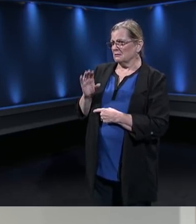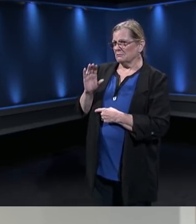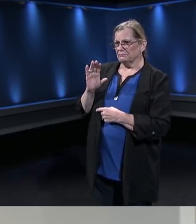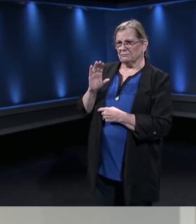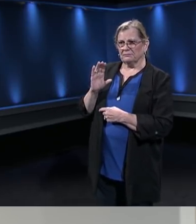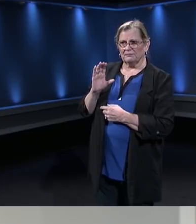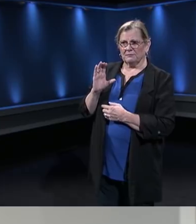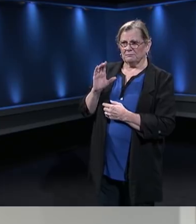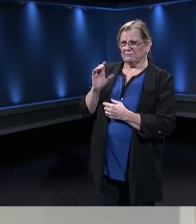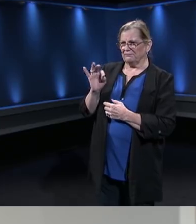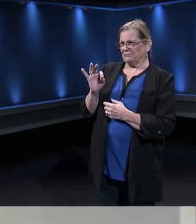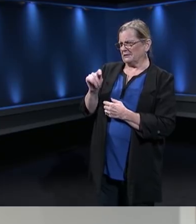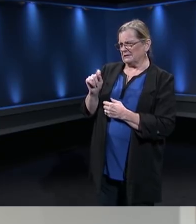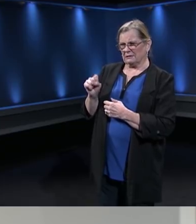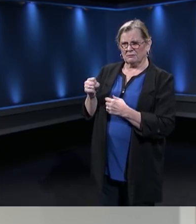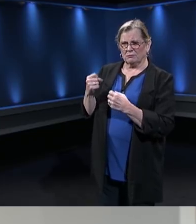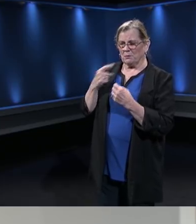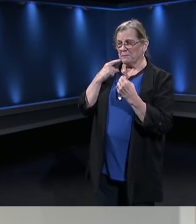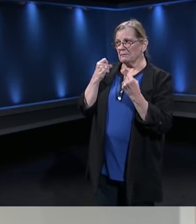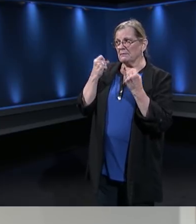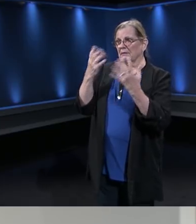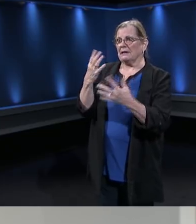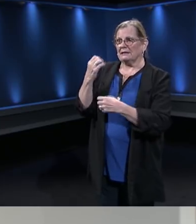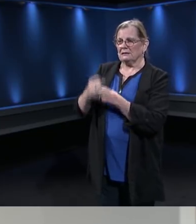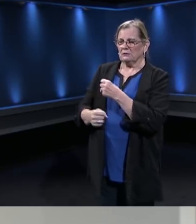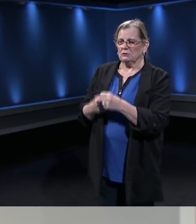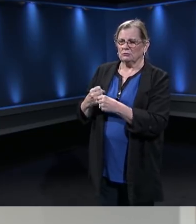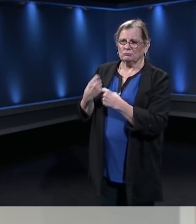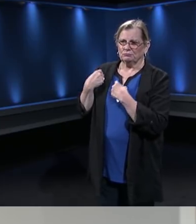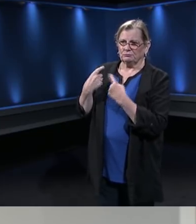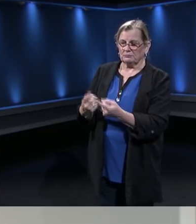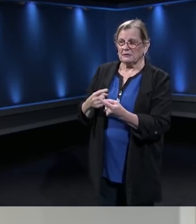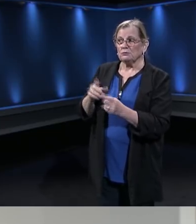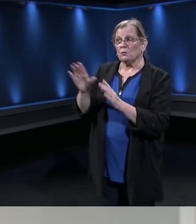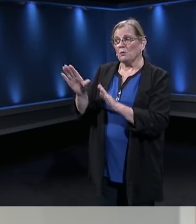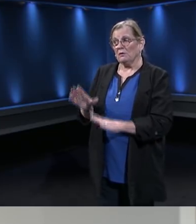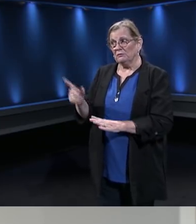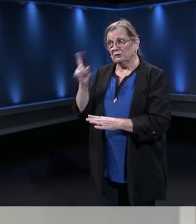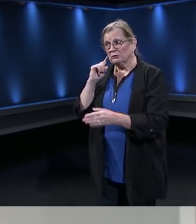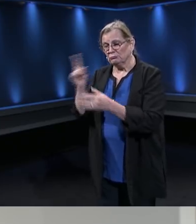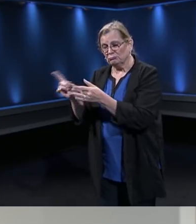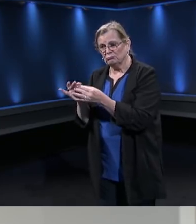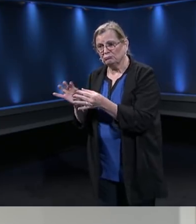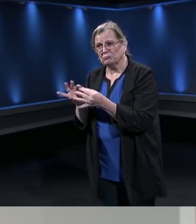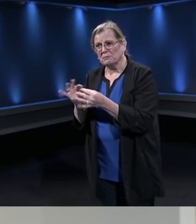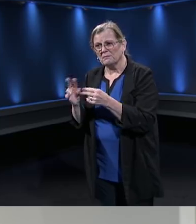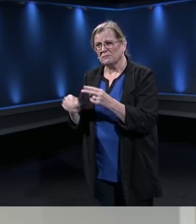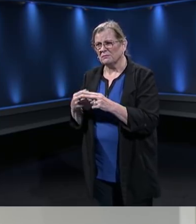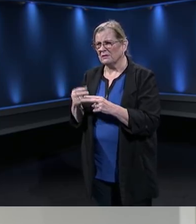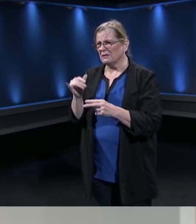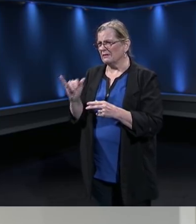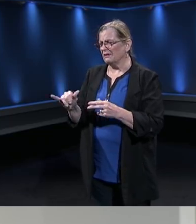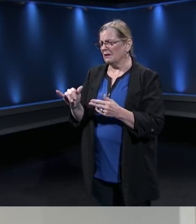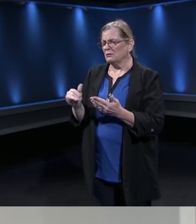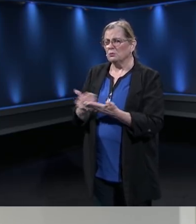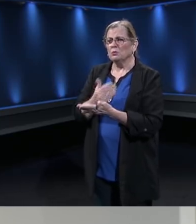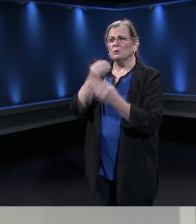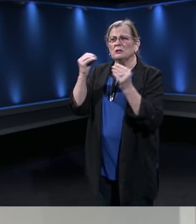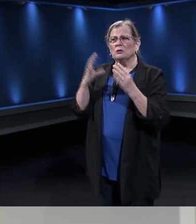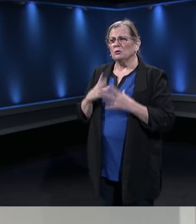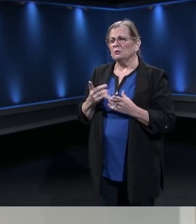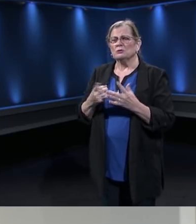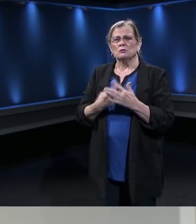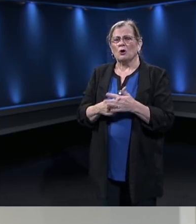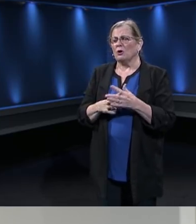so wonderful to hear that. What are some things that we're telling new teachers to help them know as they begin the year to really